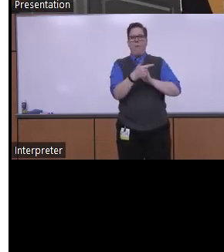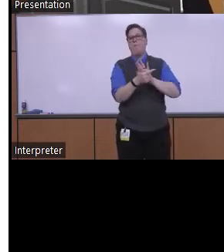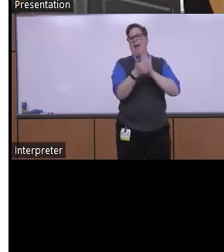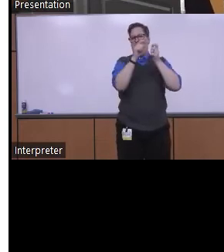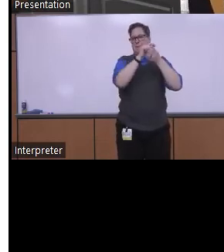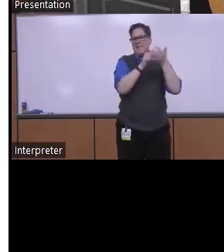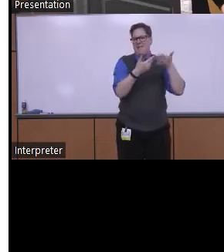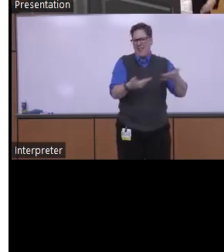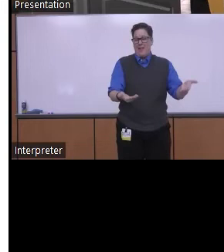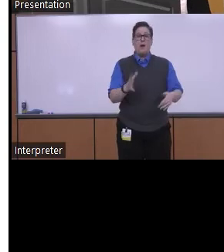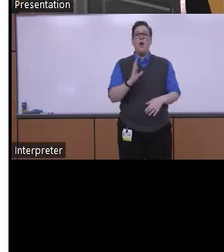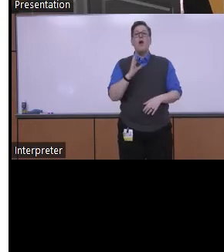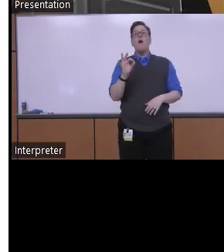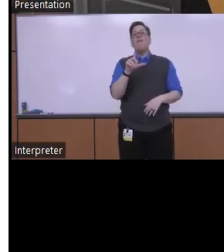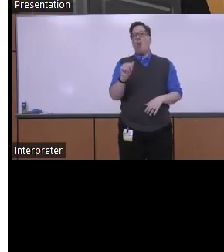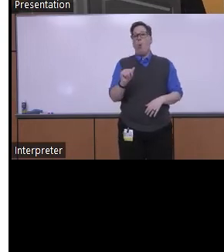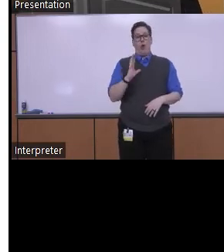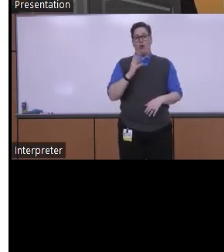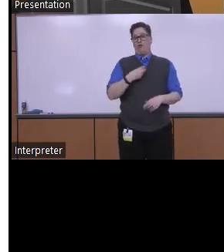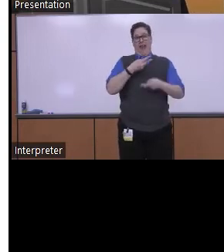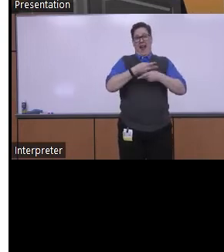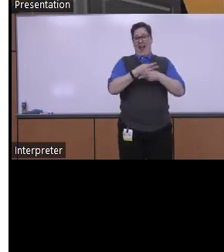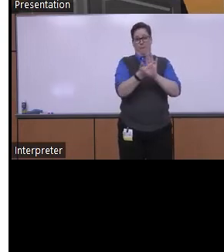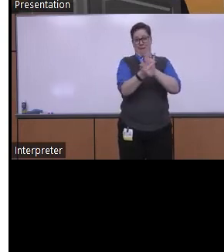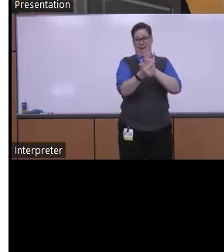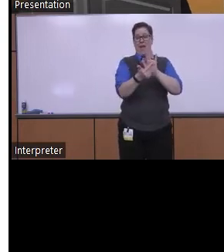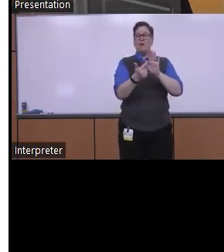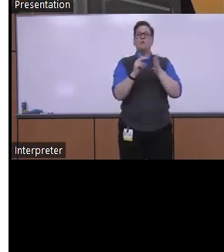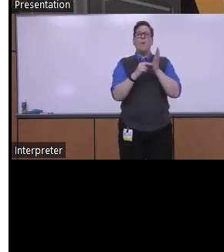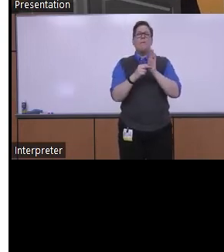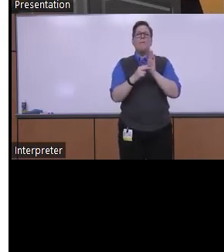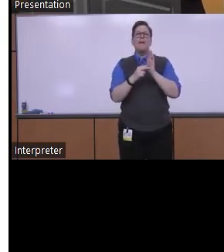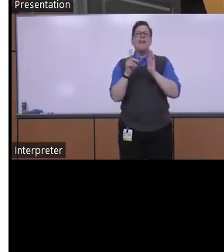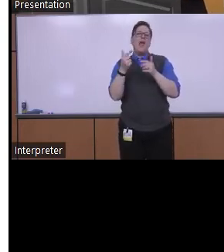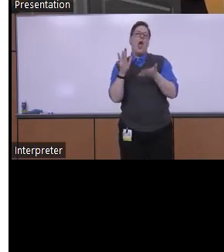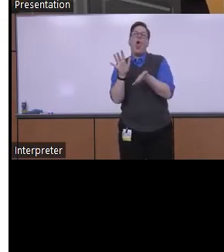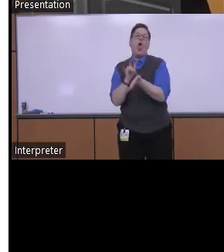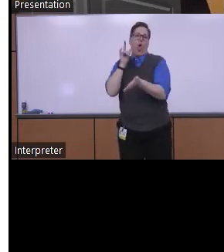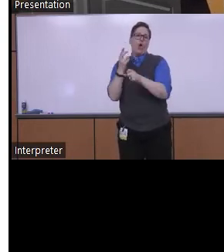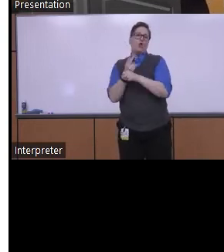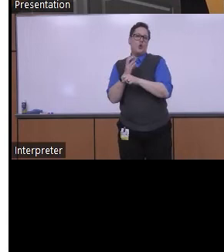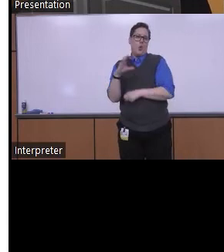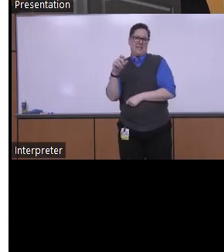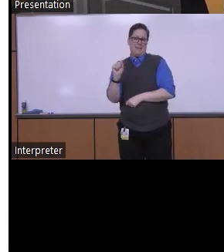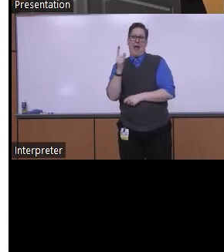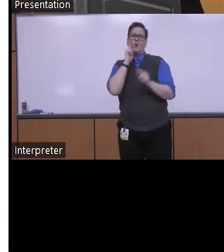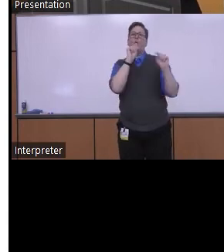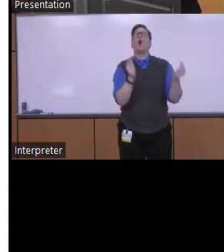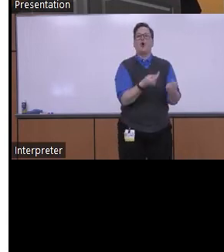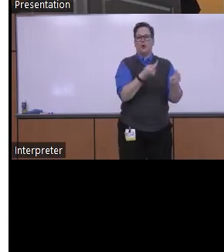banned. And so these are kind of many ways in which child protection is a way to enact